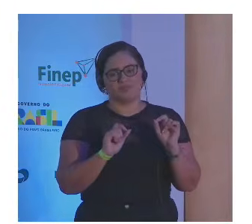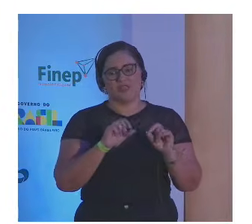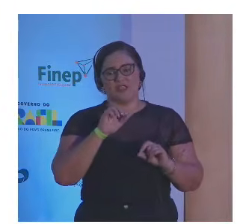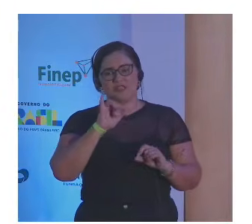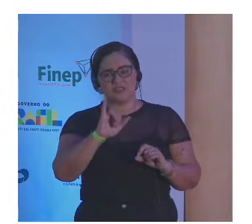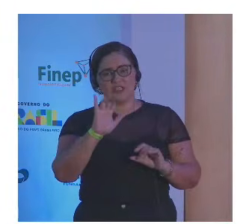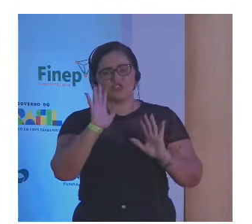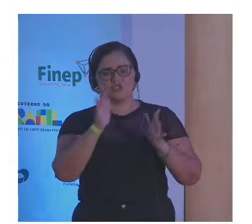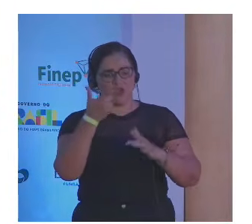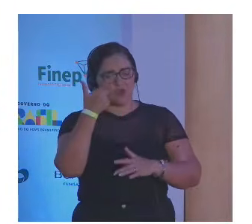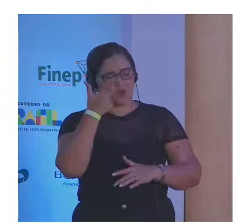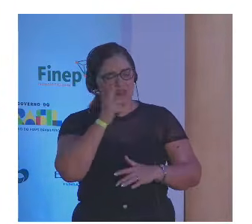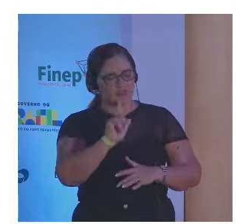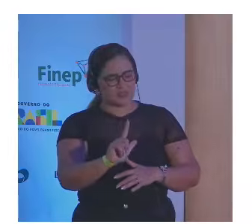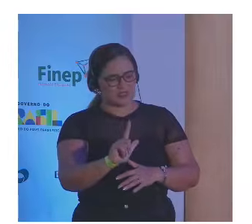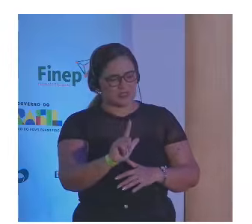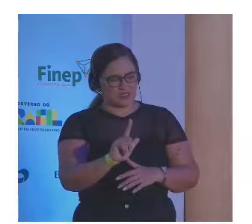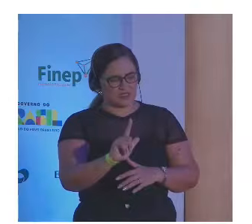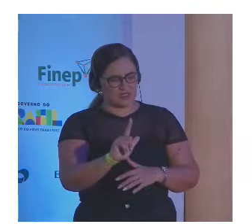point.